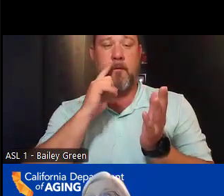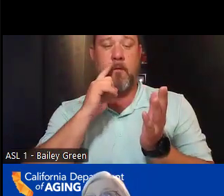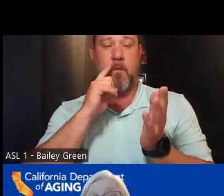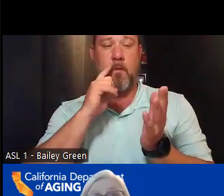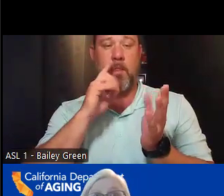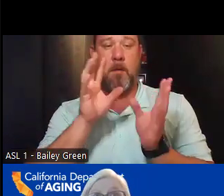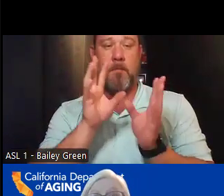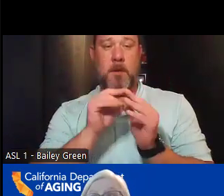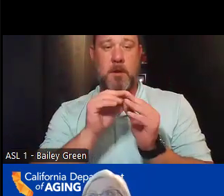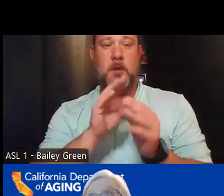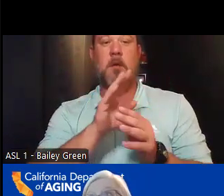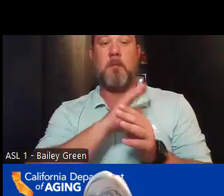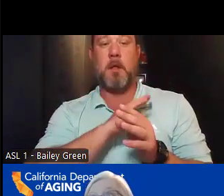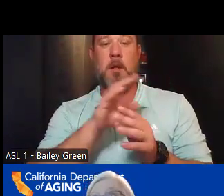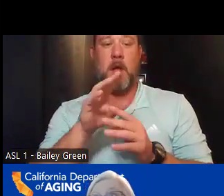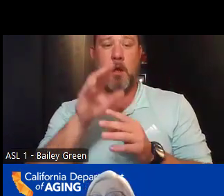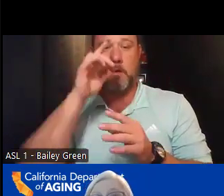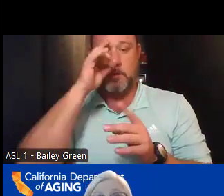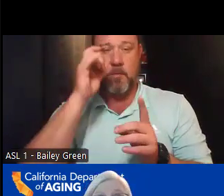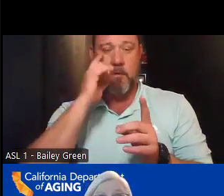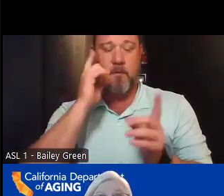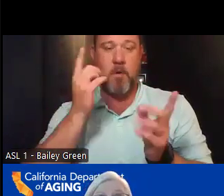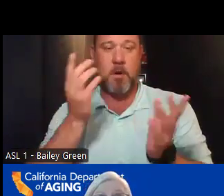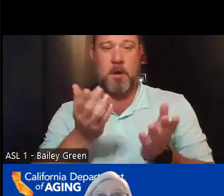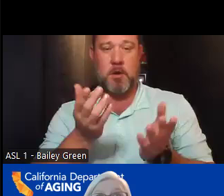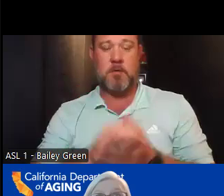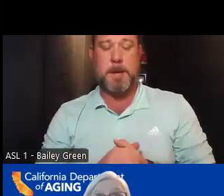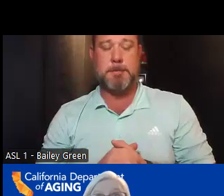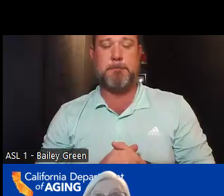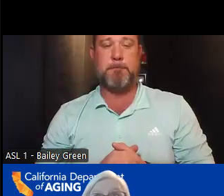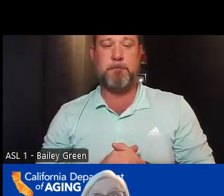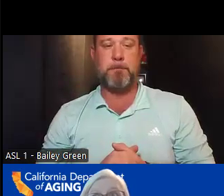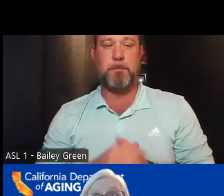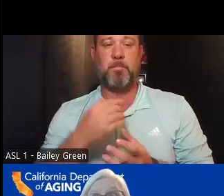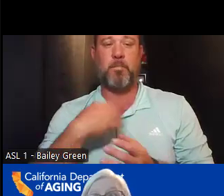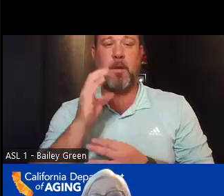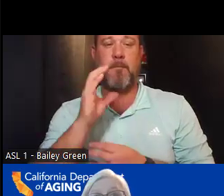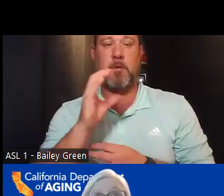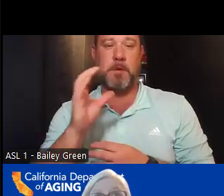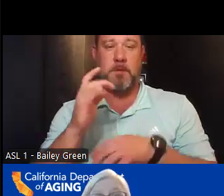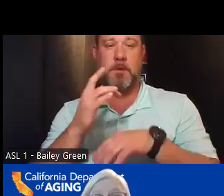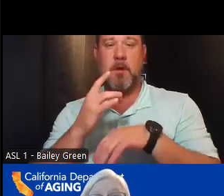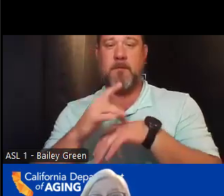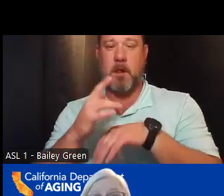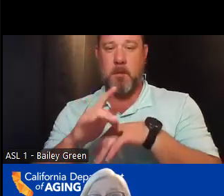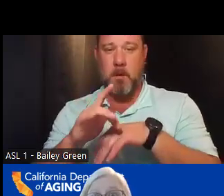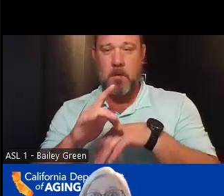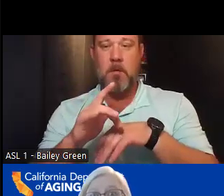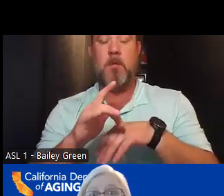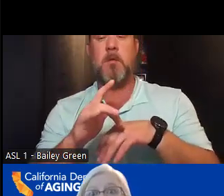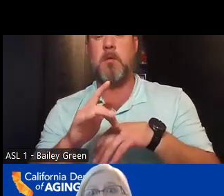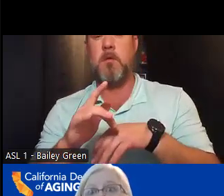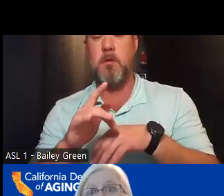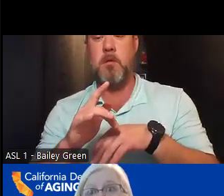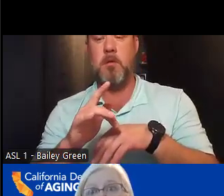and we have Bailey and Summer, and we thank them for being with us today. We have closed captioning. You should have that available to